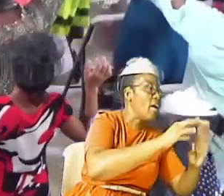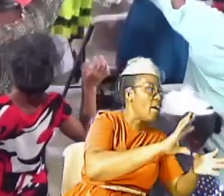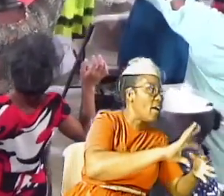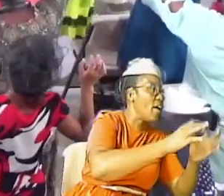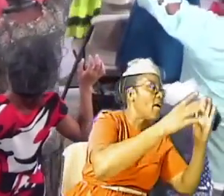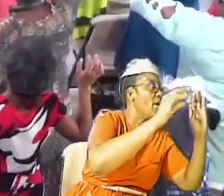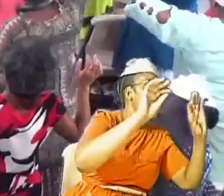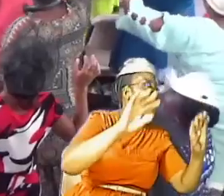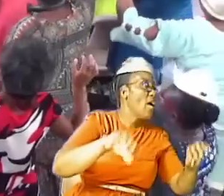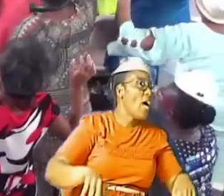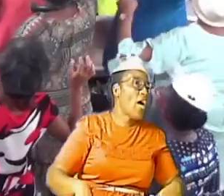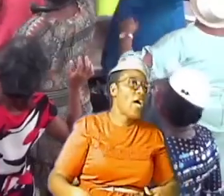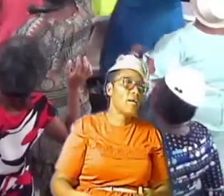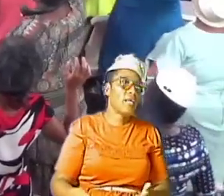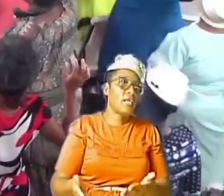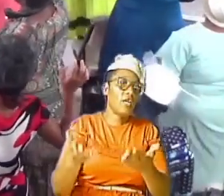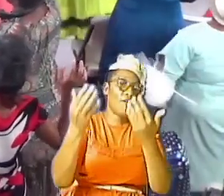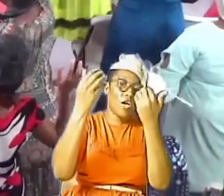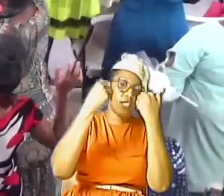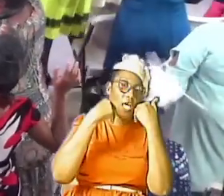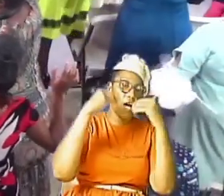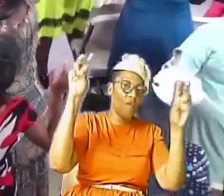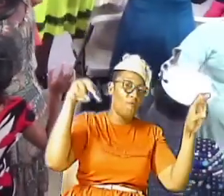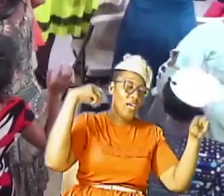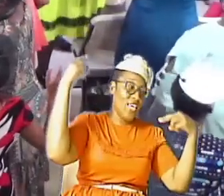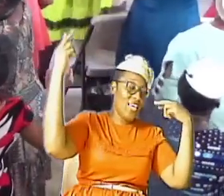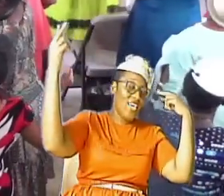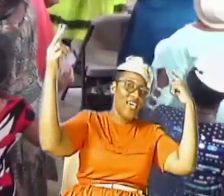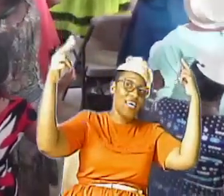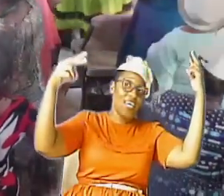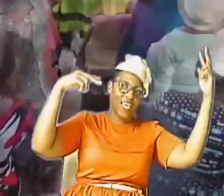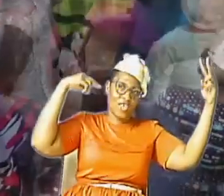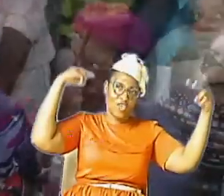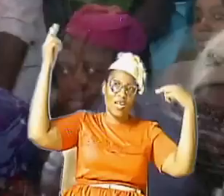Mighty God, and give us the